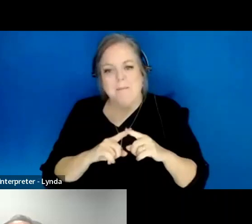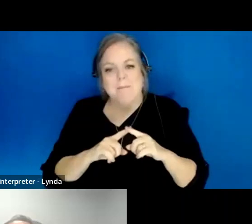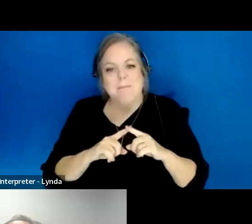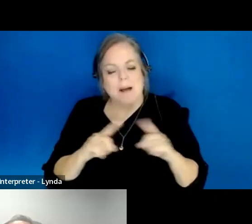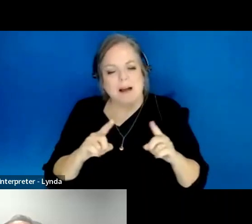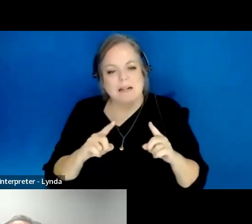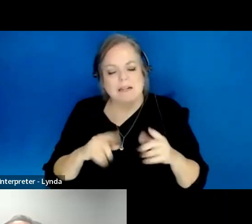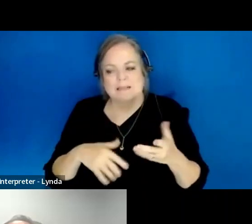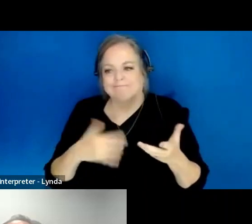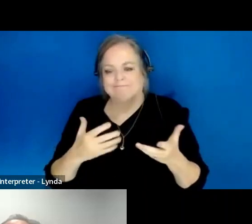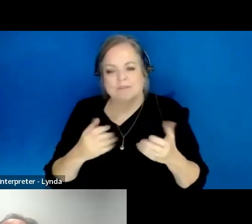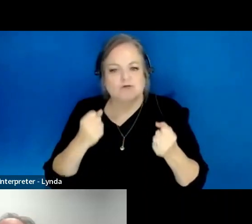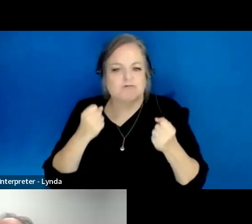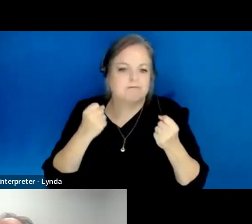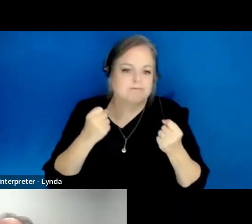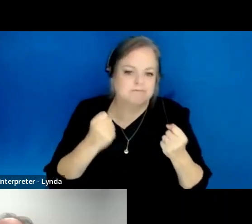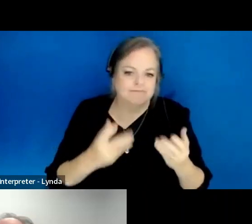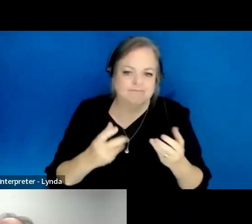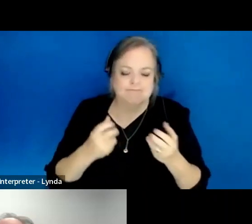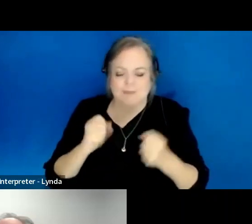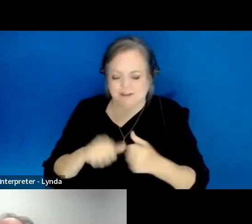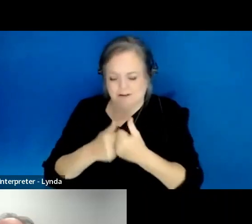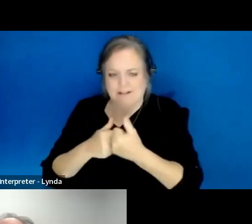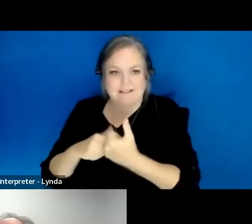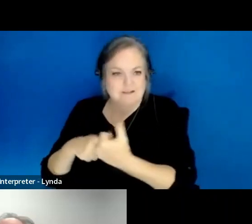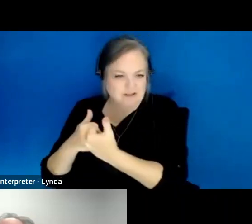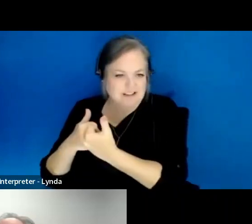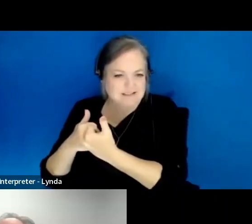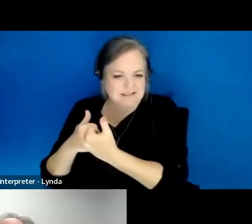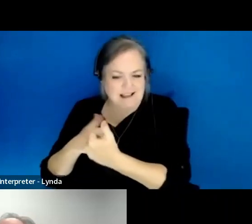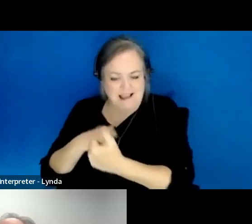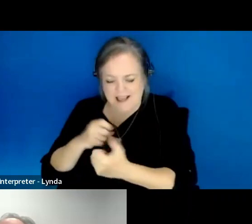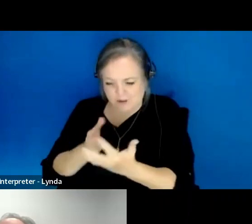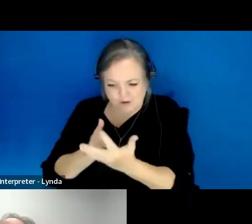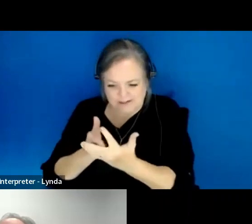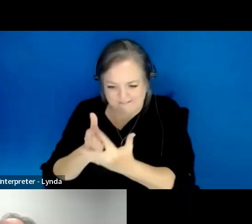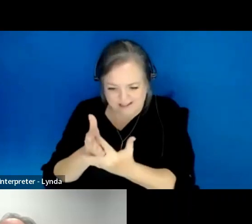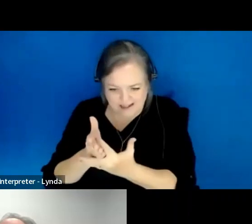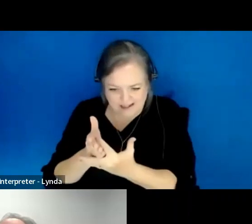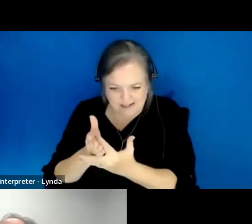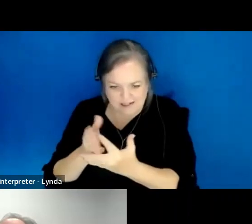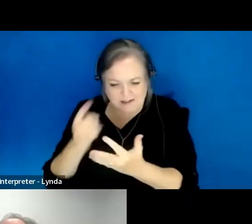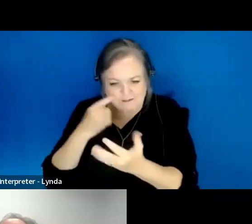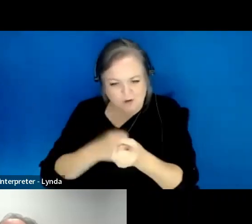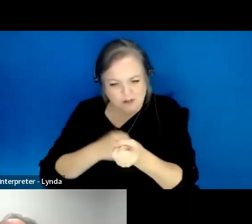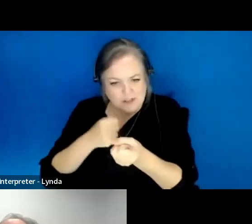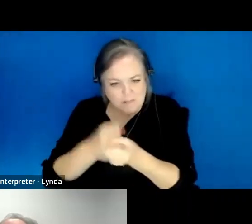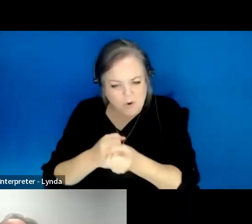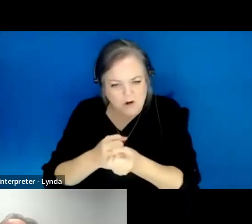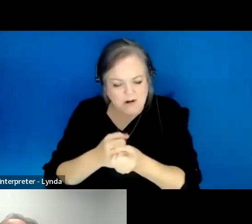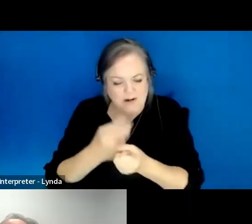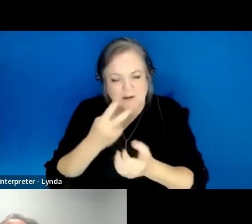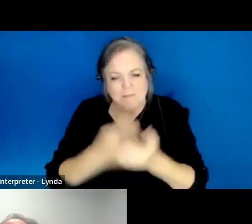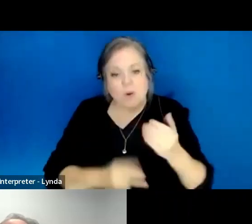were so many challenges that I had to navigate, you know, to support both